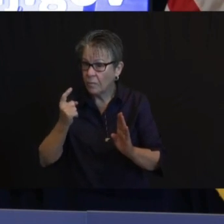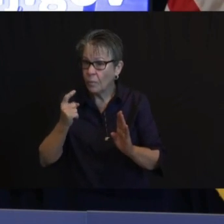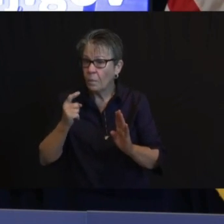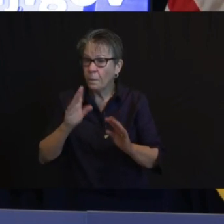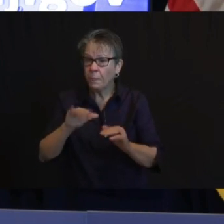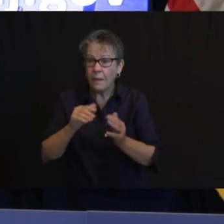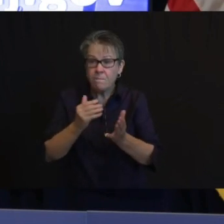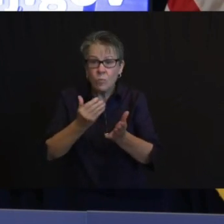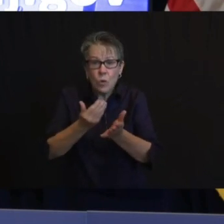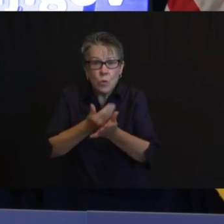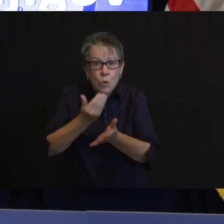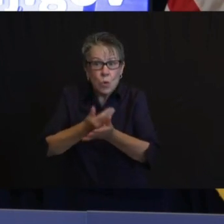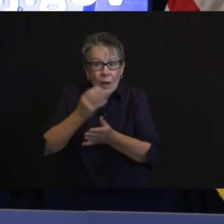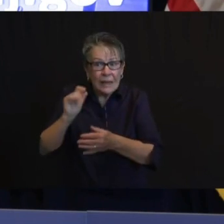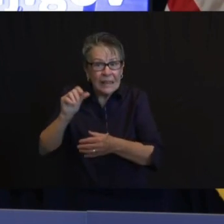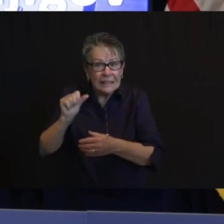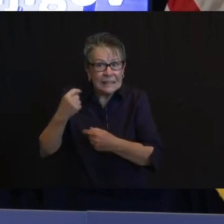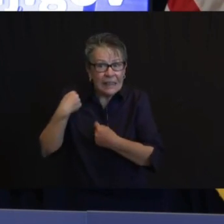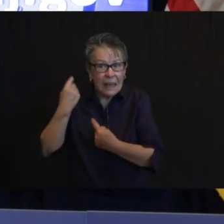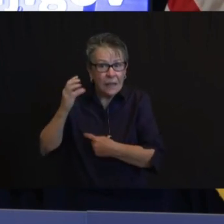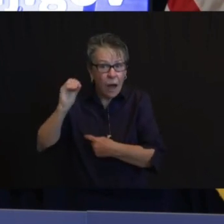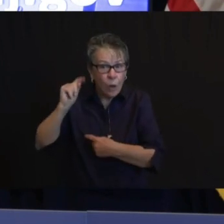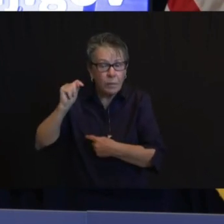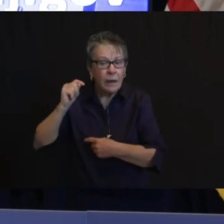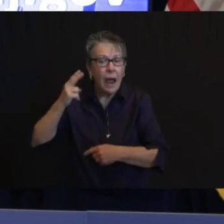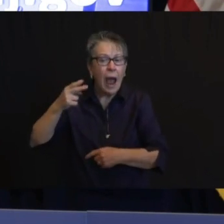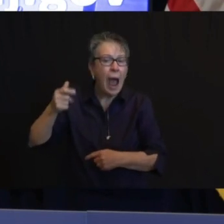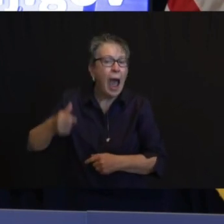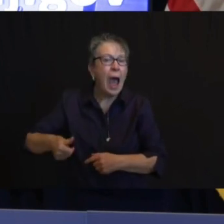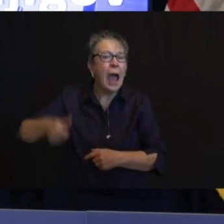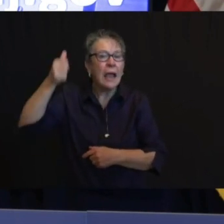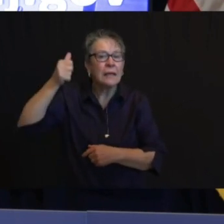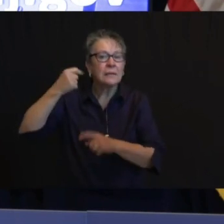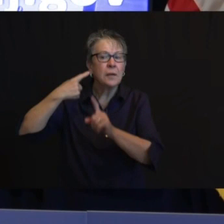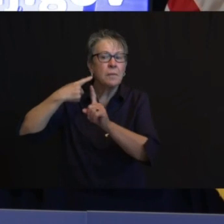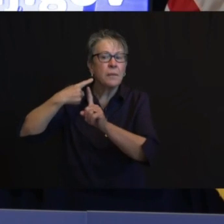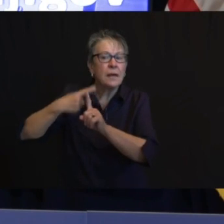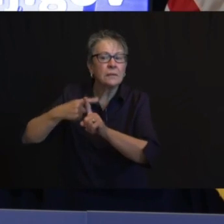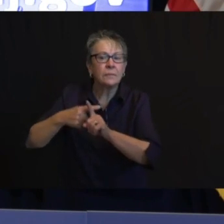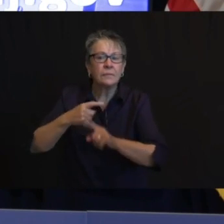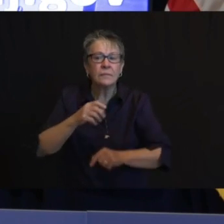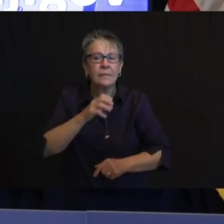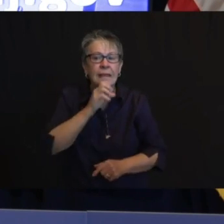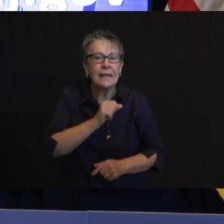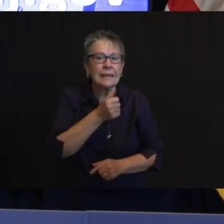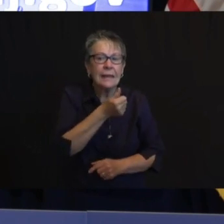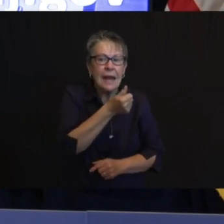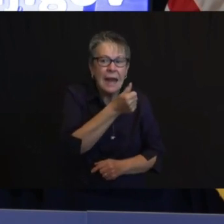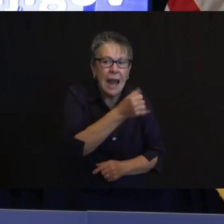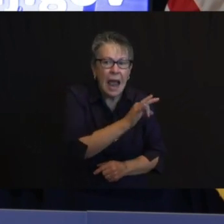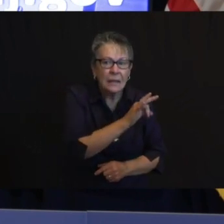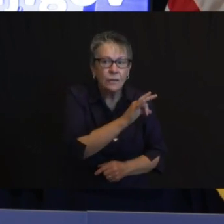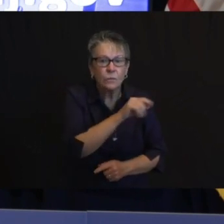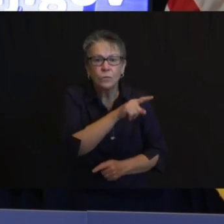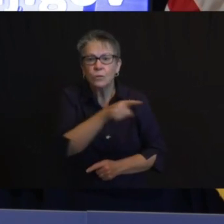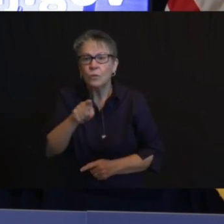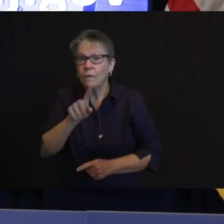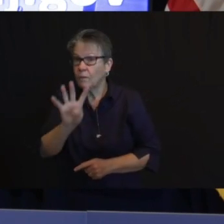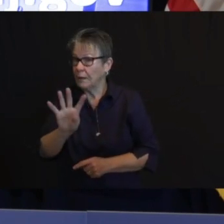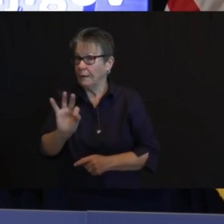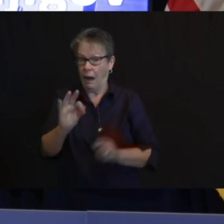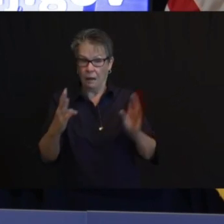since October, the highest positivity is in the 19 to 49-year-old age